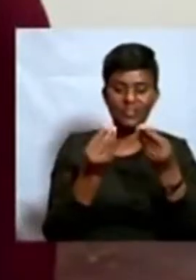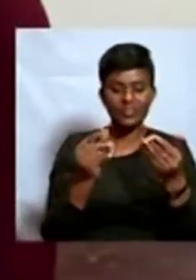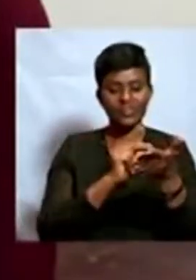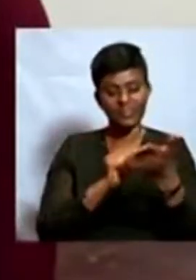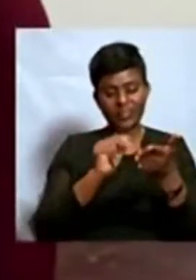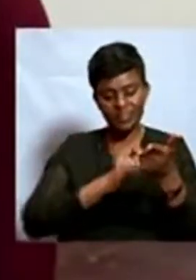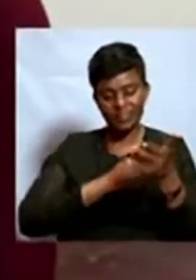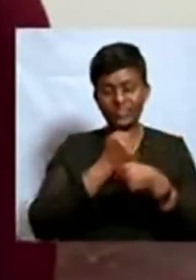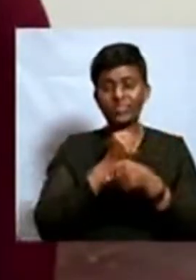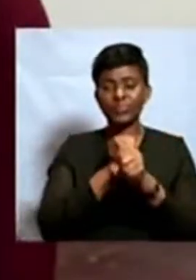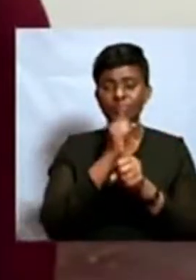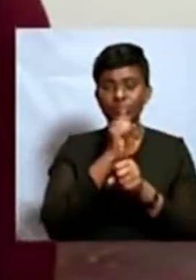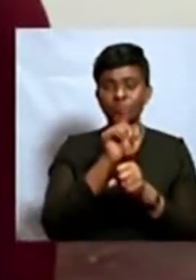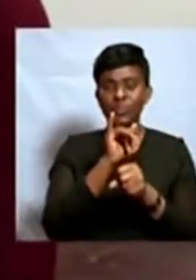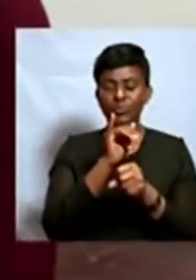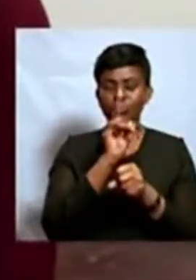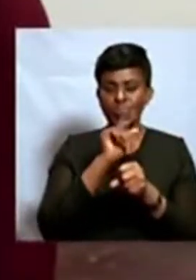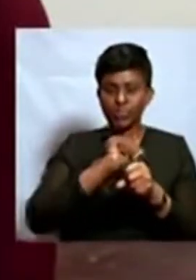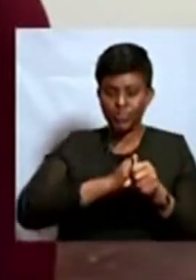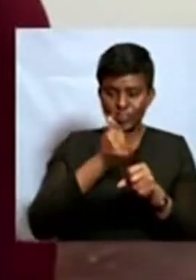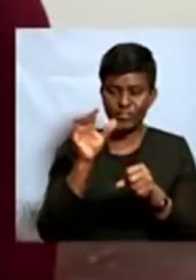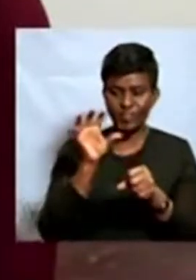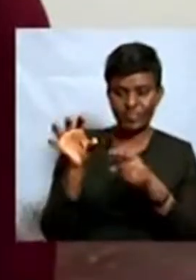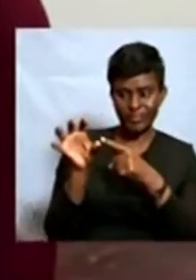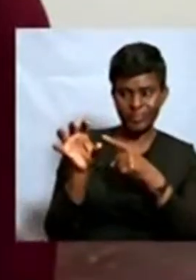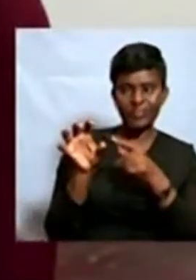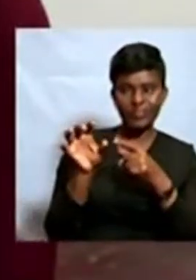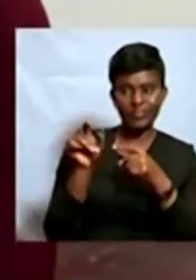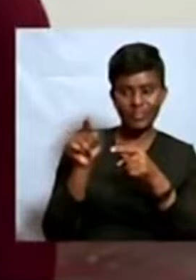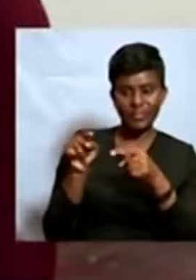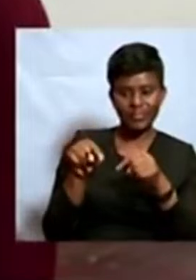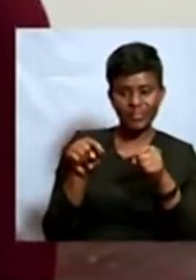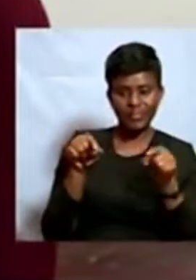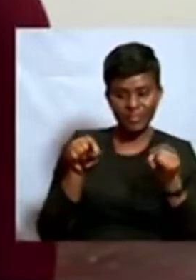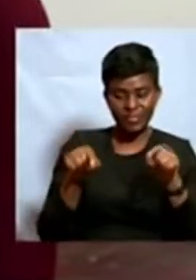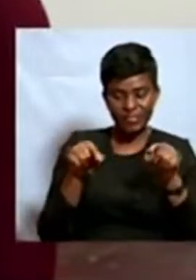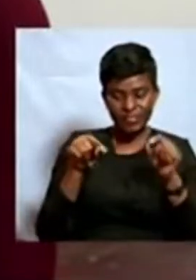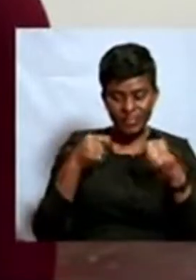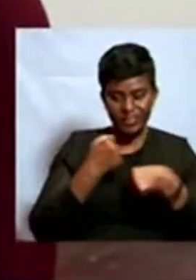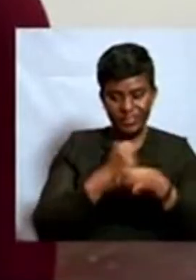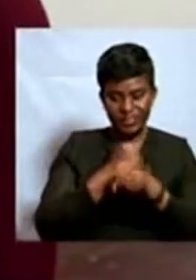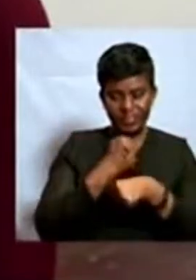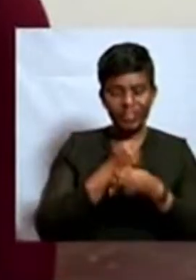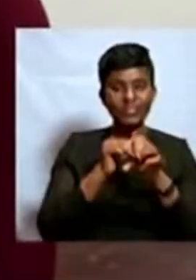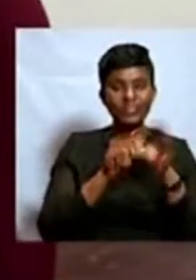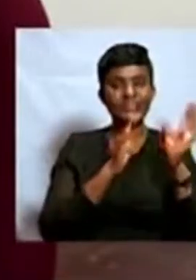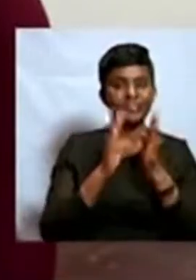ensure that our sector, our house has been made in order. Thank you.